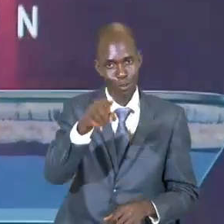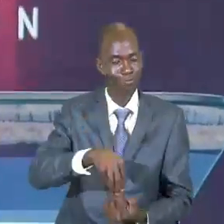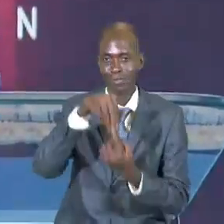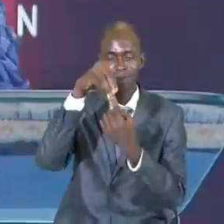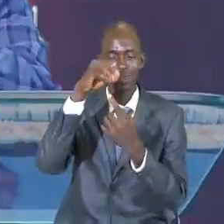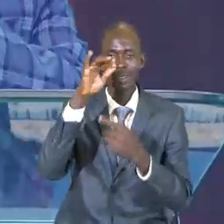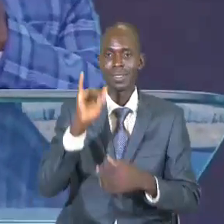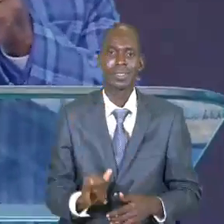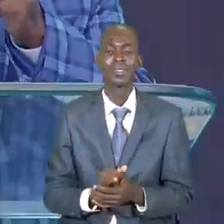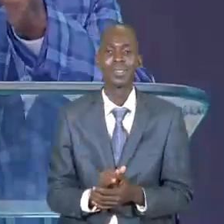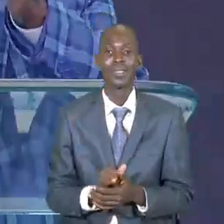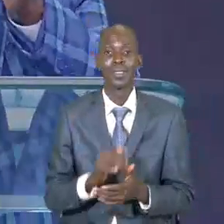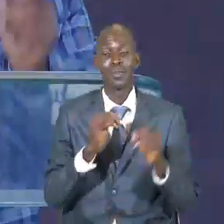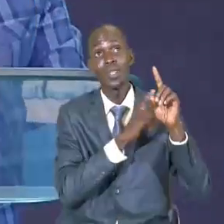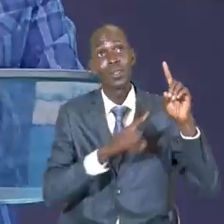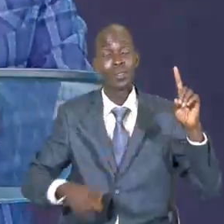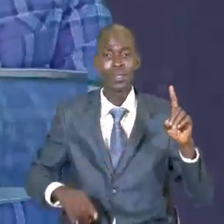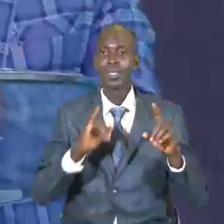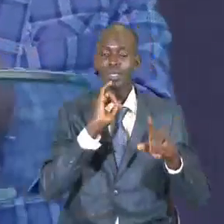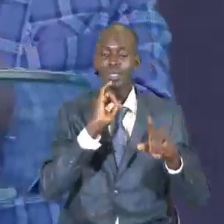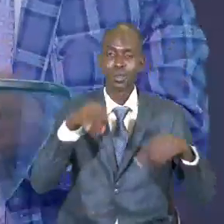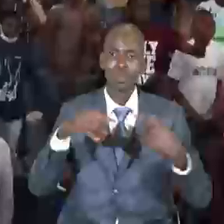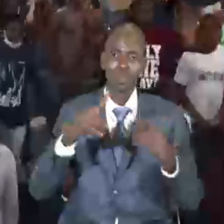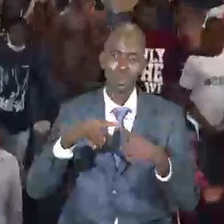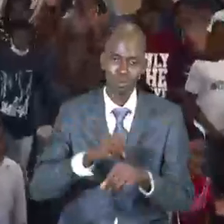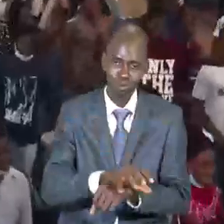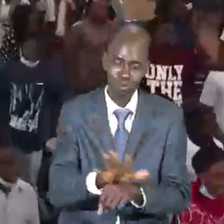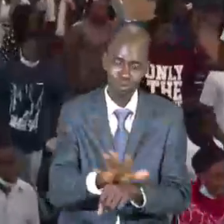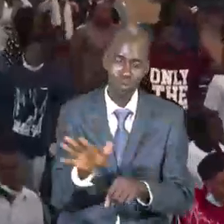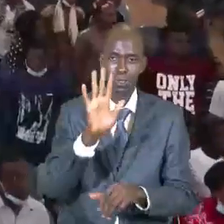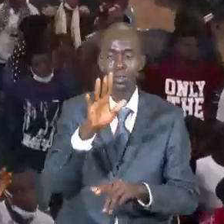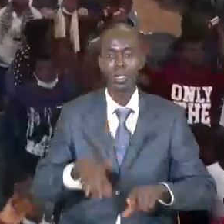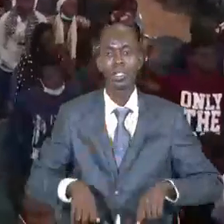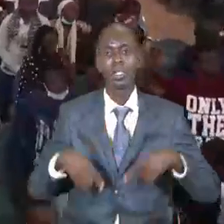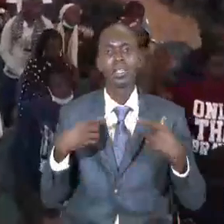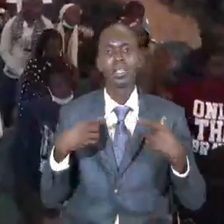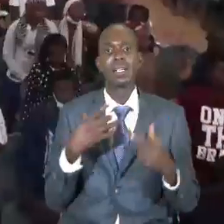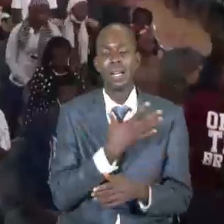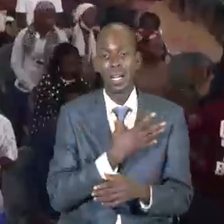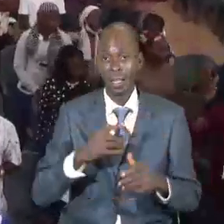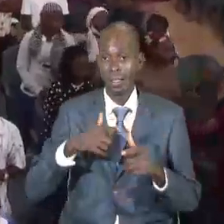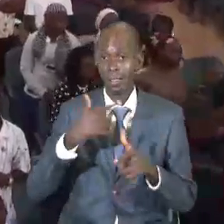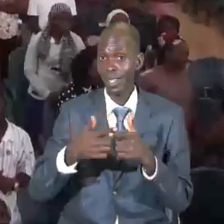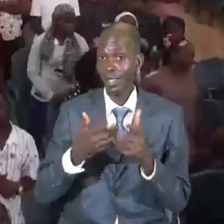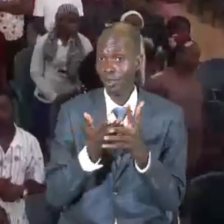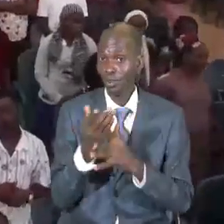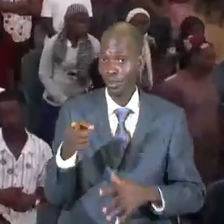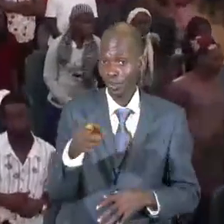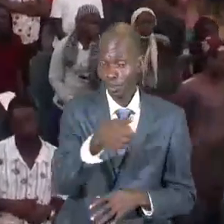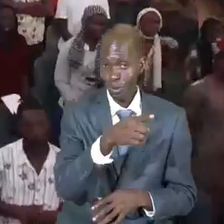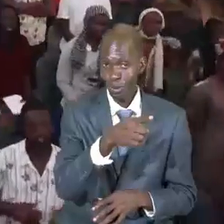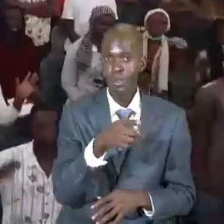The Lord is going to impact your life, and then through you, it will impact your